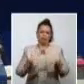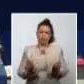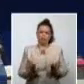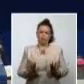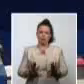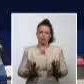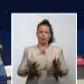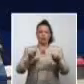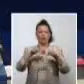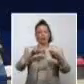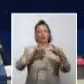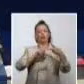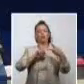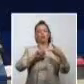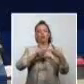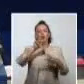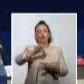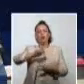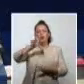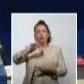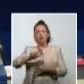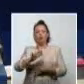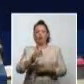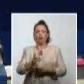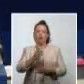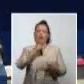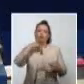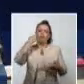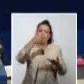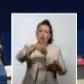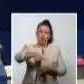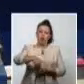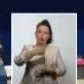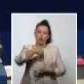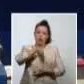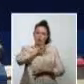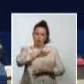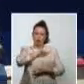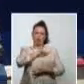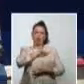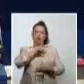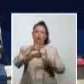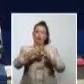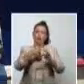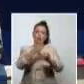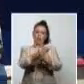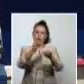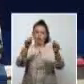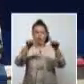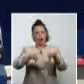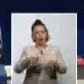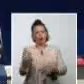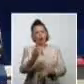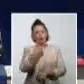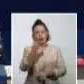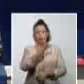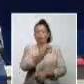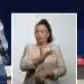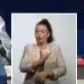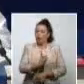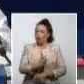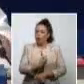6,759 Cubans who reside abroad. In rental houses, there are 947